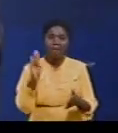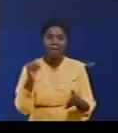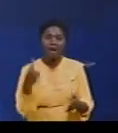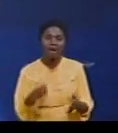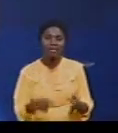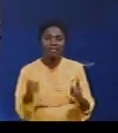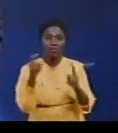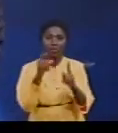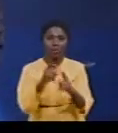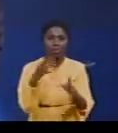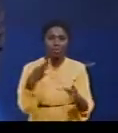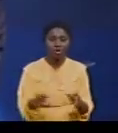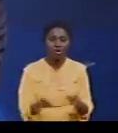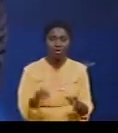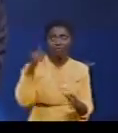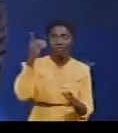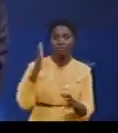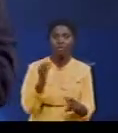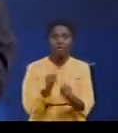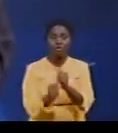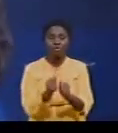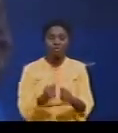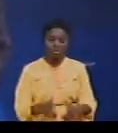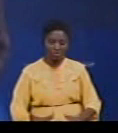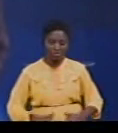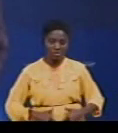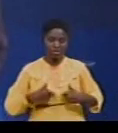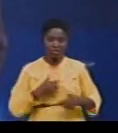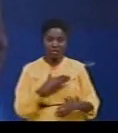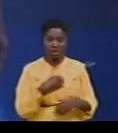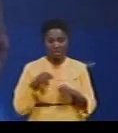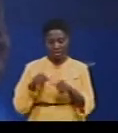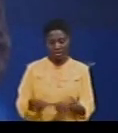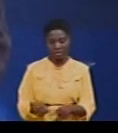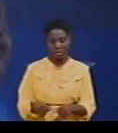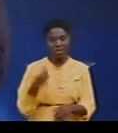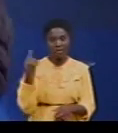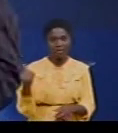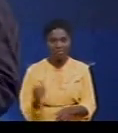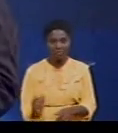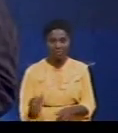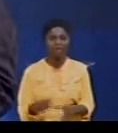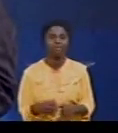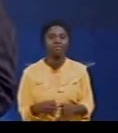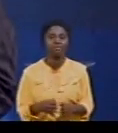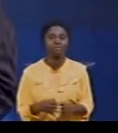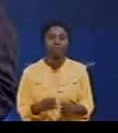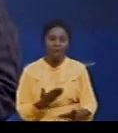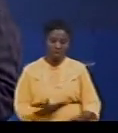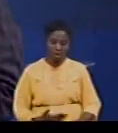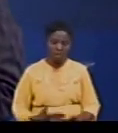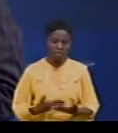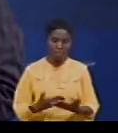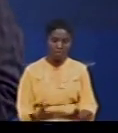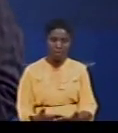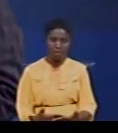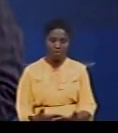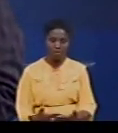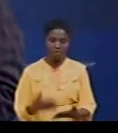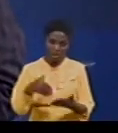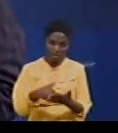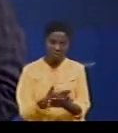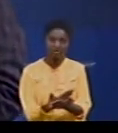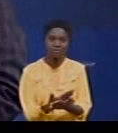of God, which liveth and abideth forever. Born